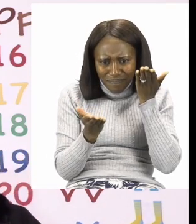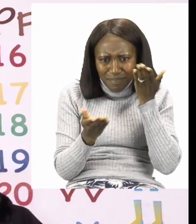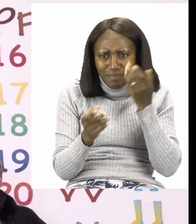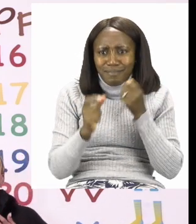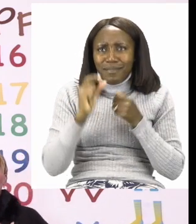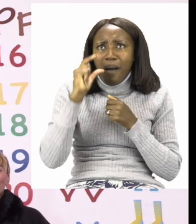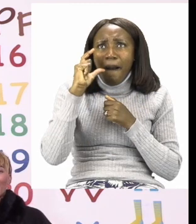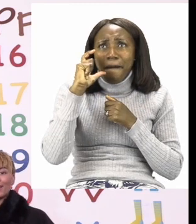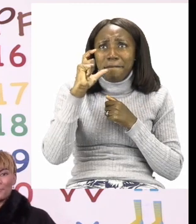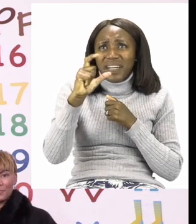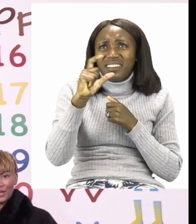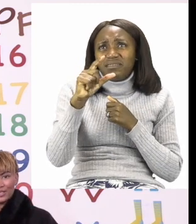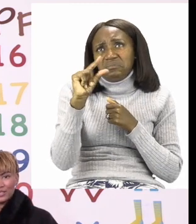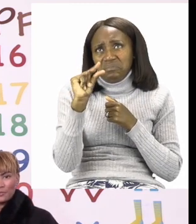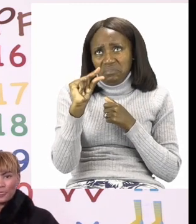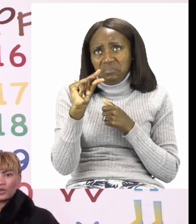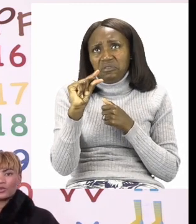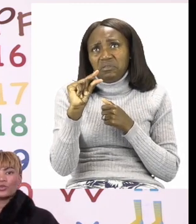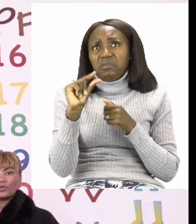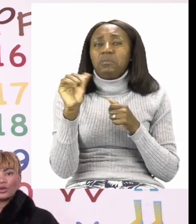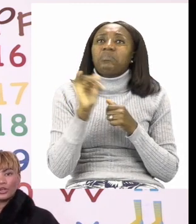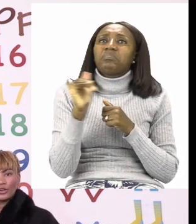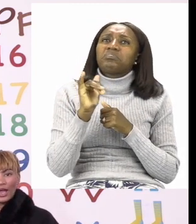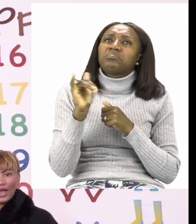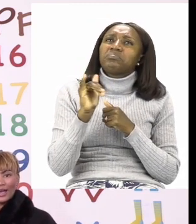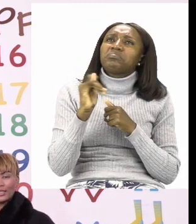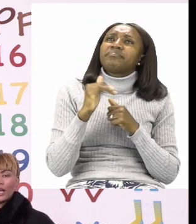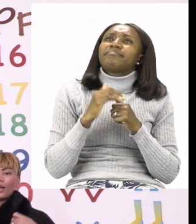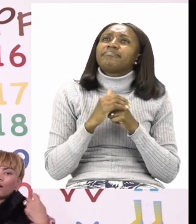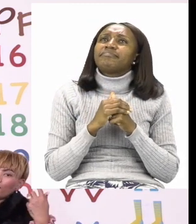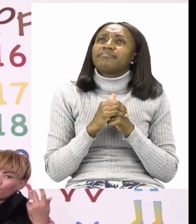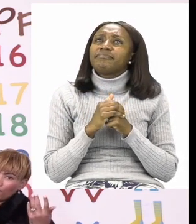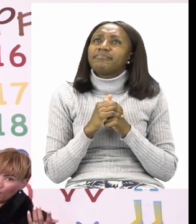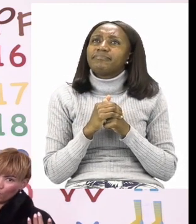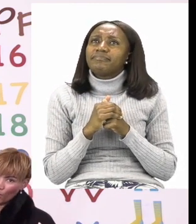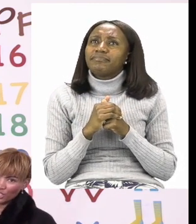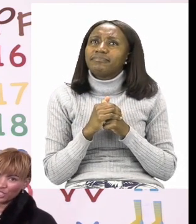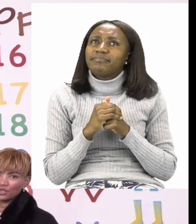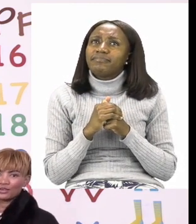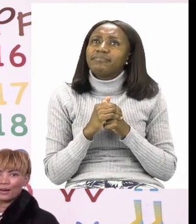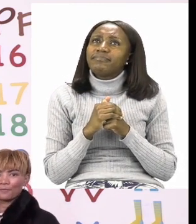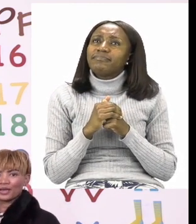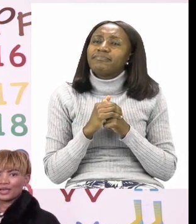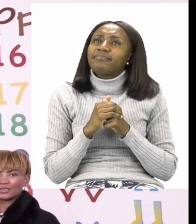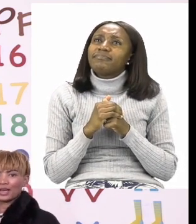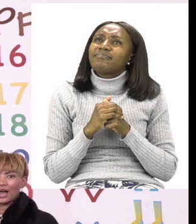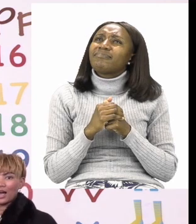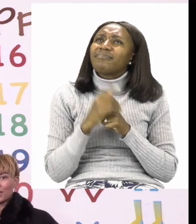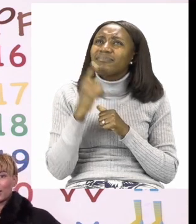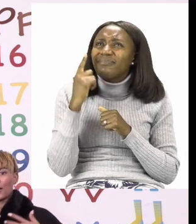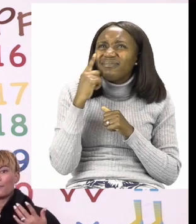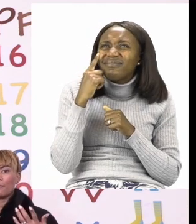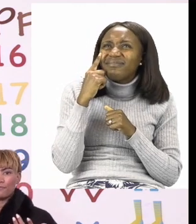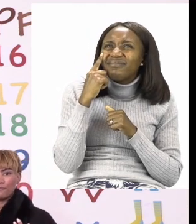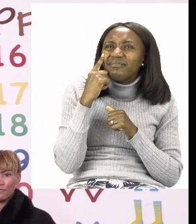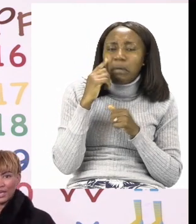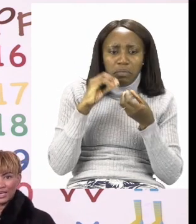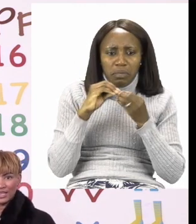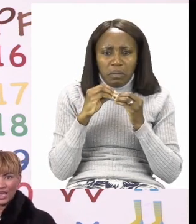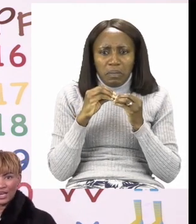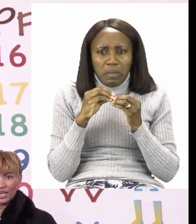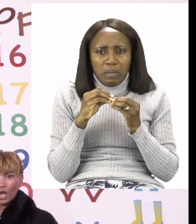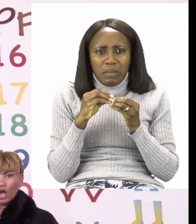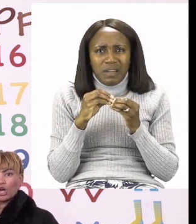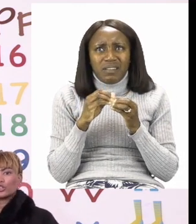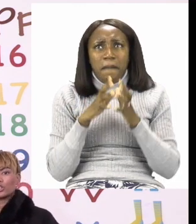2s, if you compare numbers, you look at which number is either